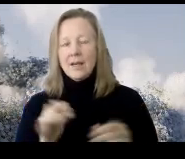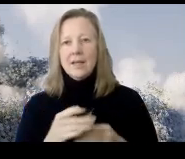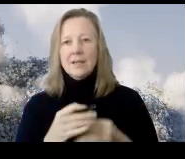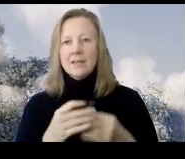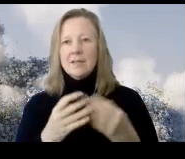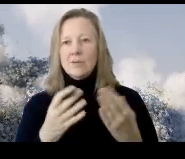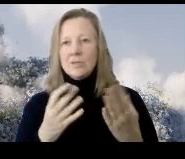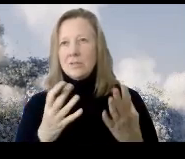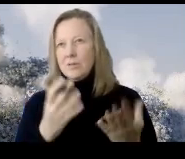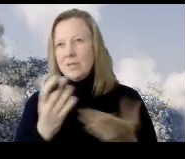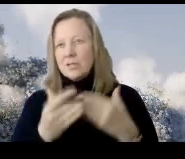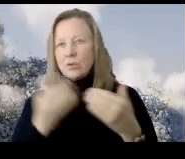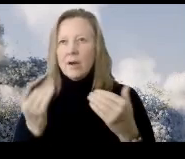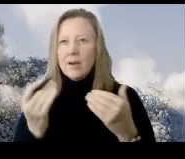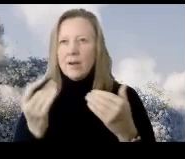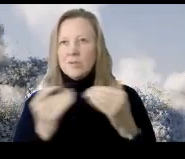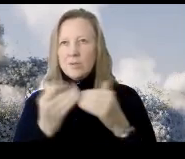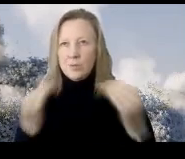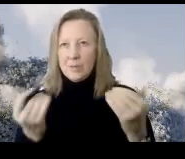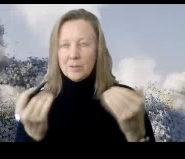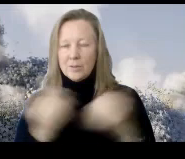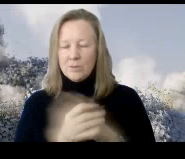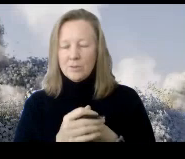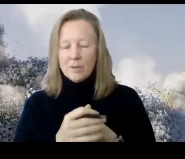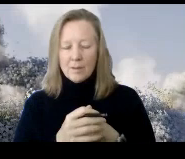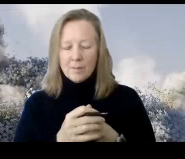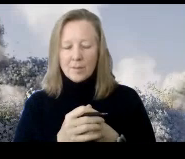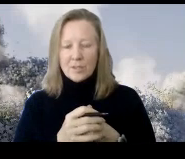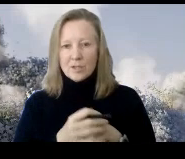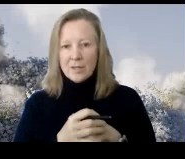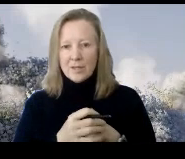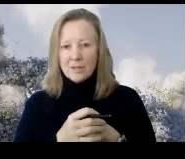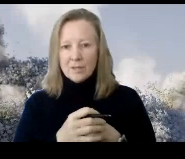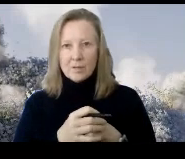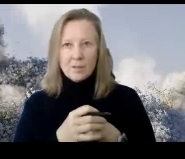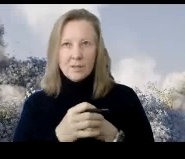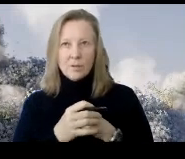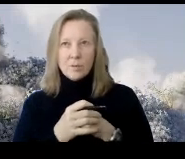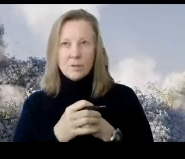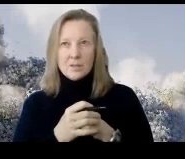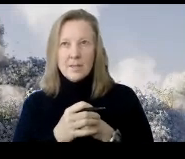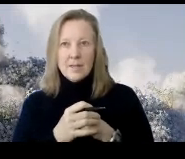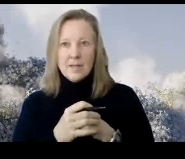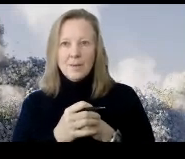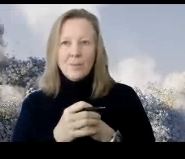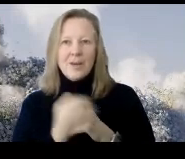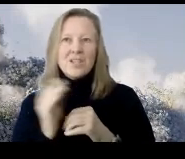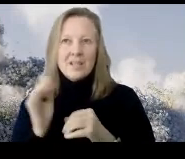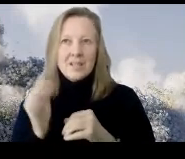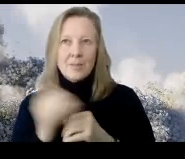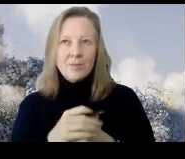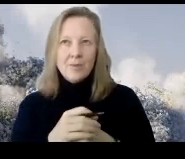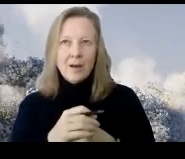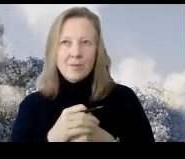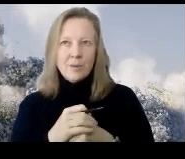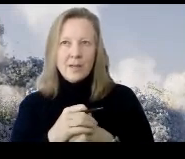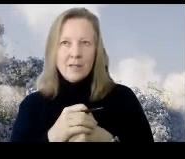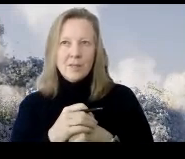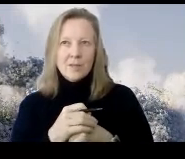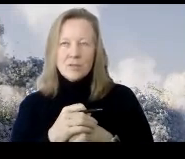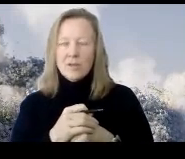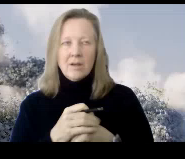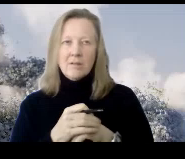take, and you need to score high enough so you'll be able to participate in in the course. We'd actually accept a 5